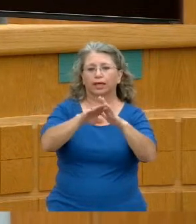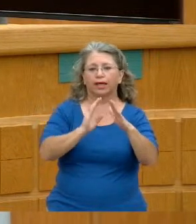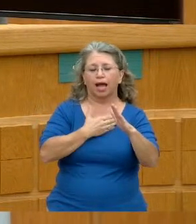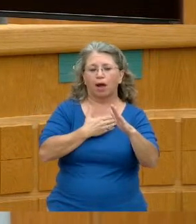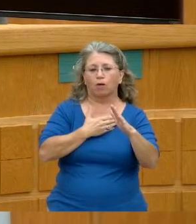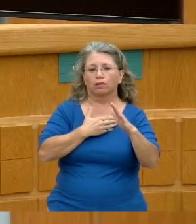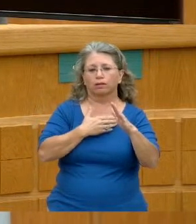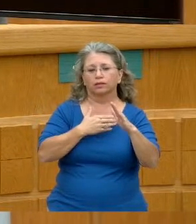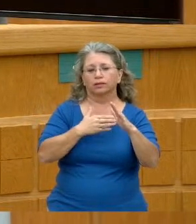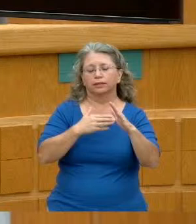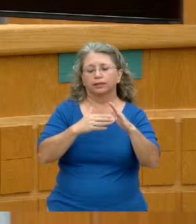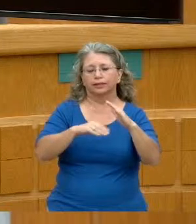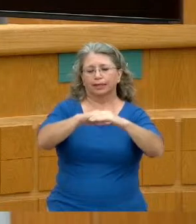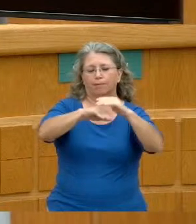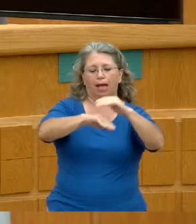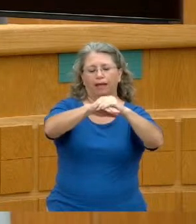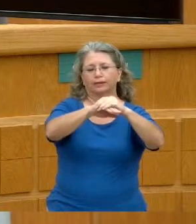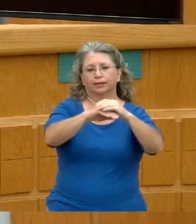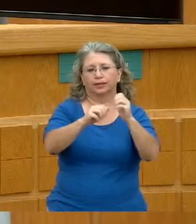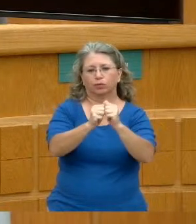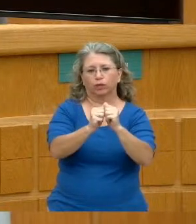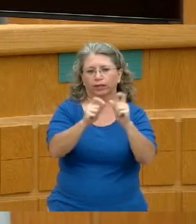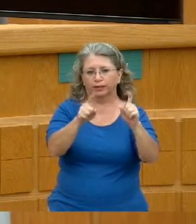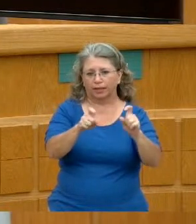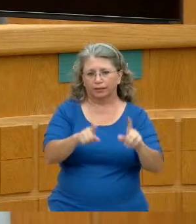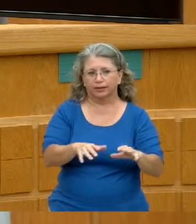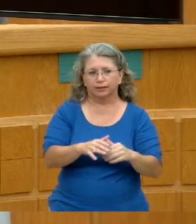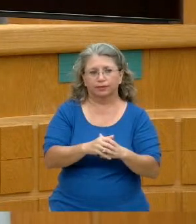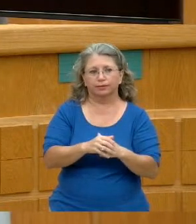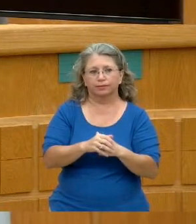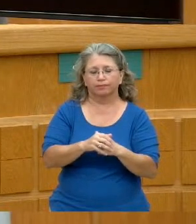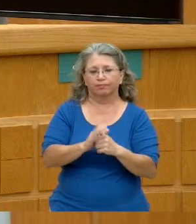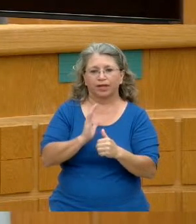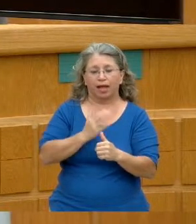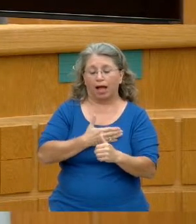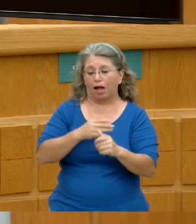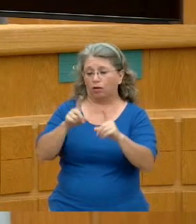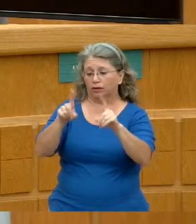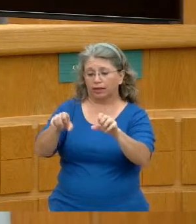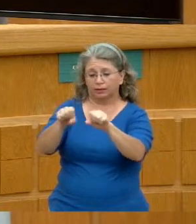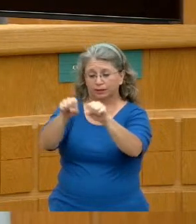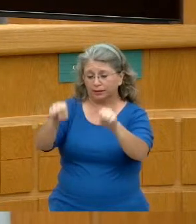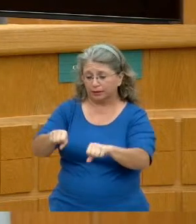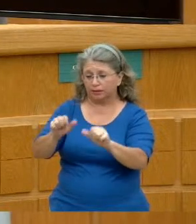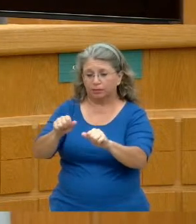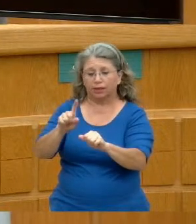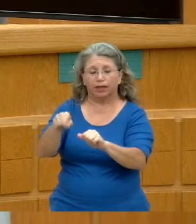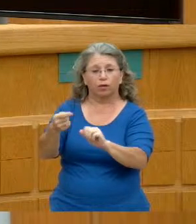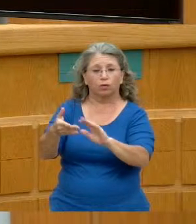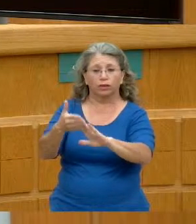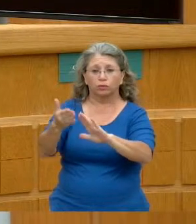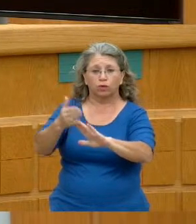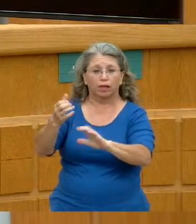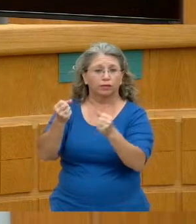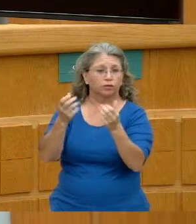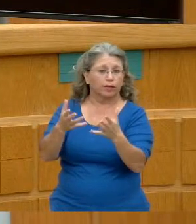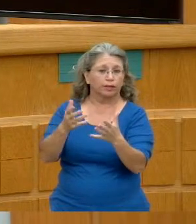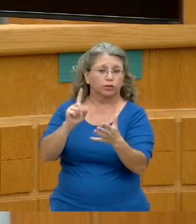Our testing apparatus or system can only test so much, right? We only have so many supplies, so many